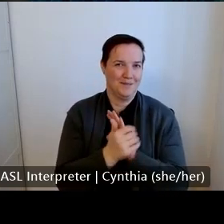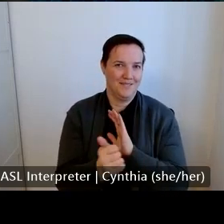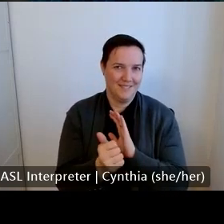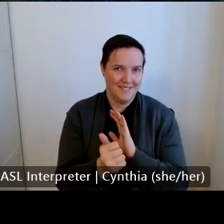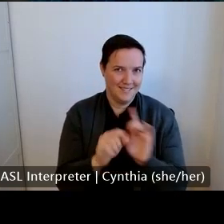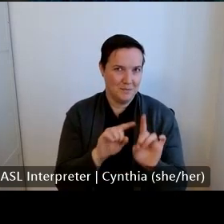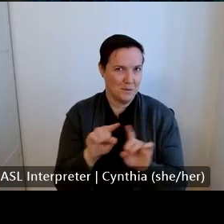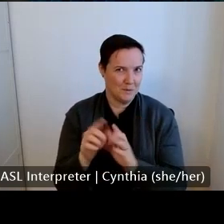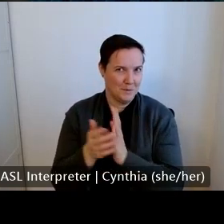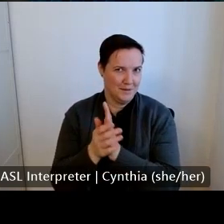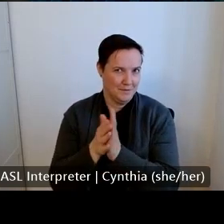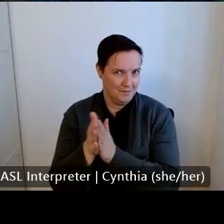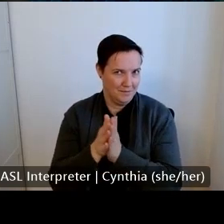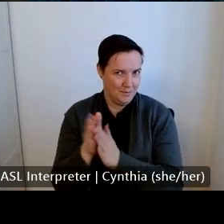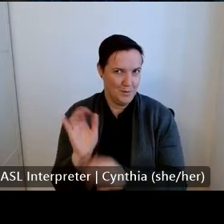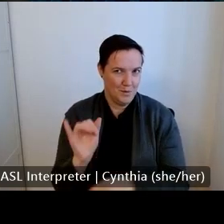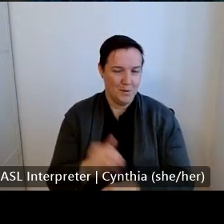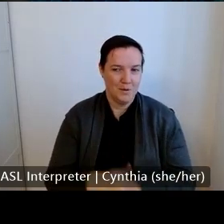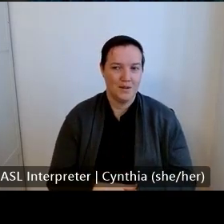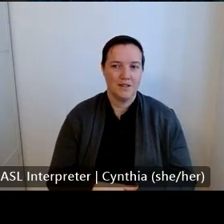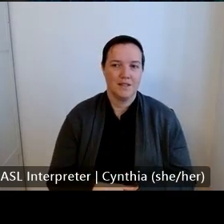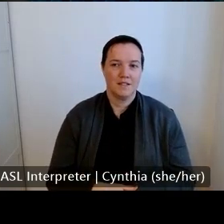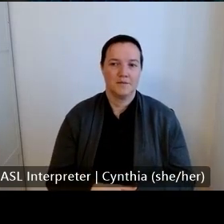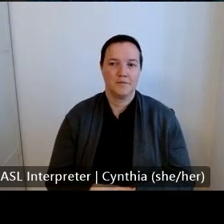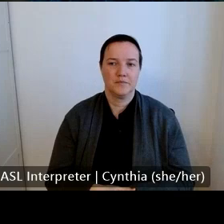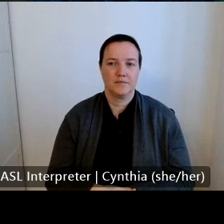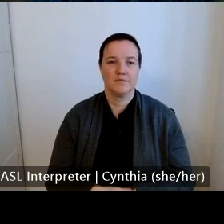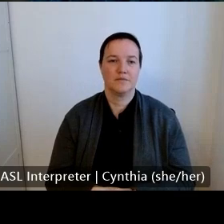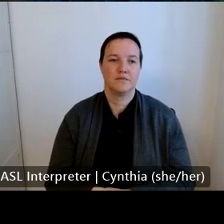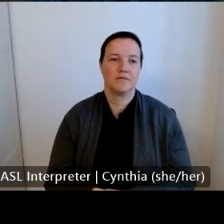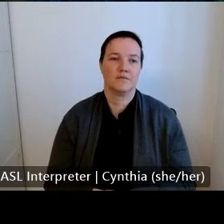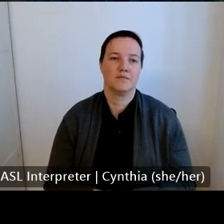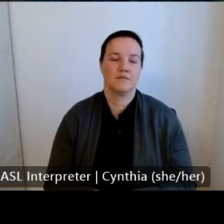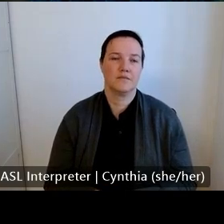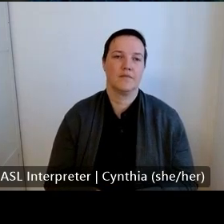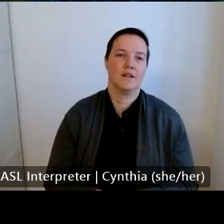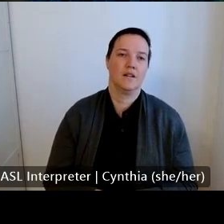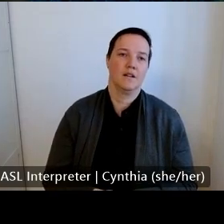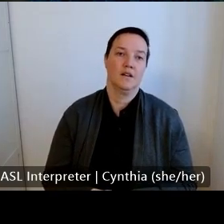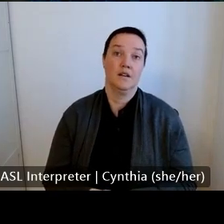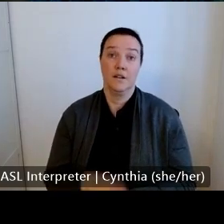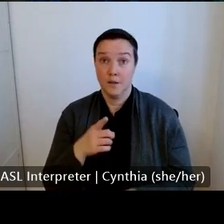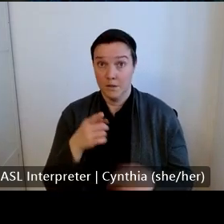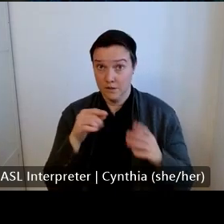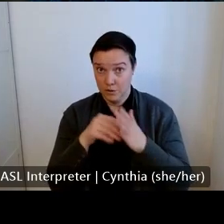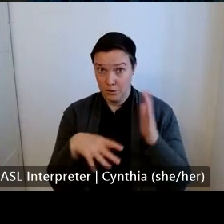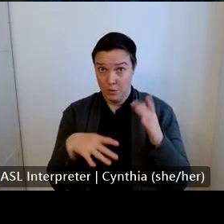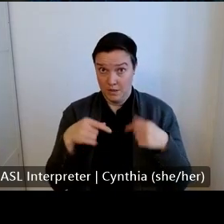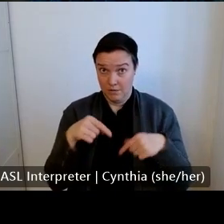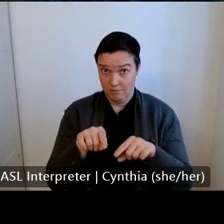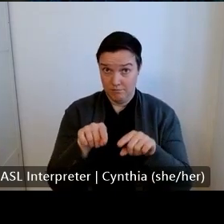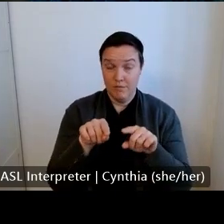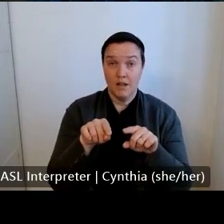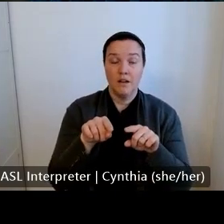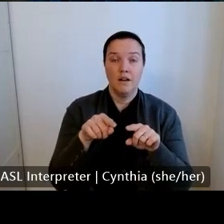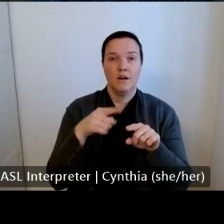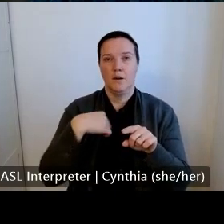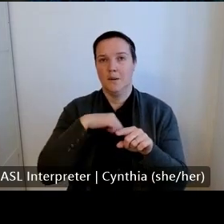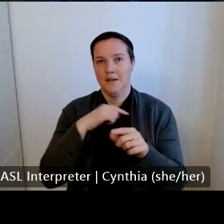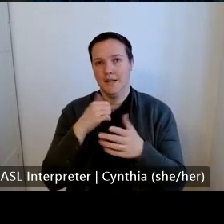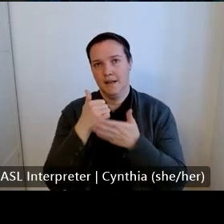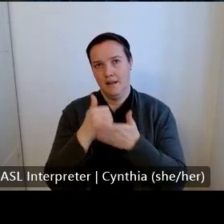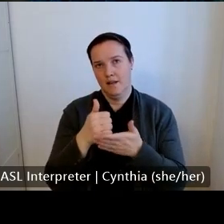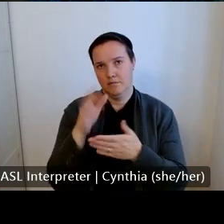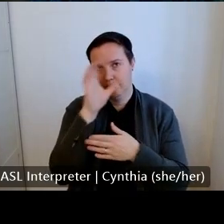and interest. Alongside, during the time that you are a student, we help you find your placement, which